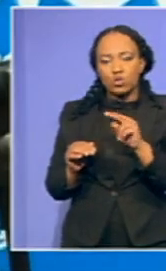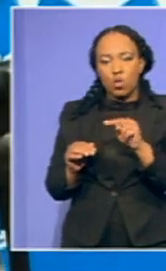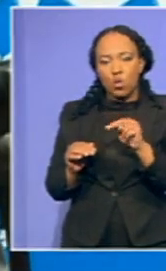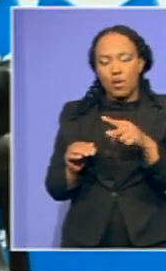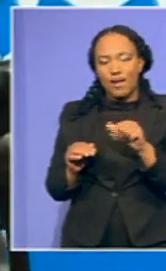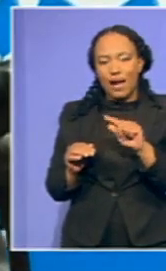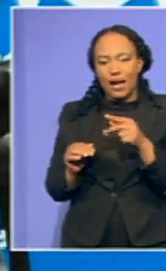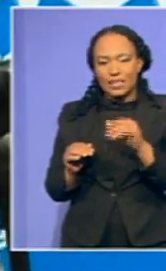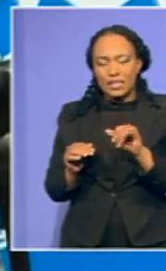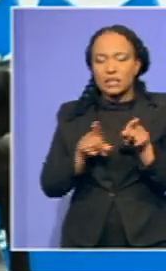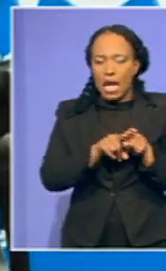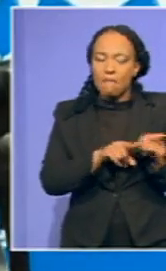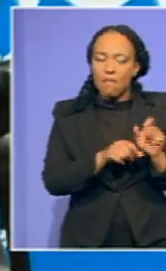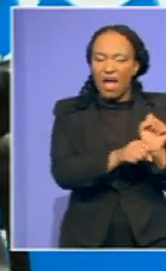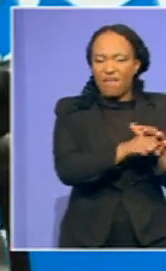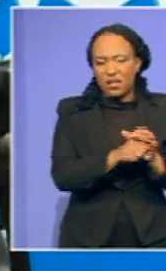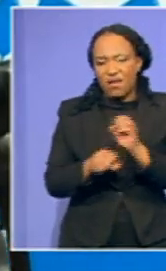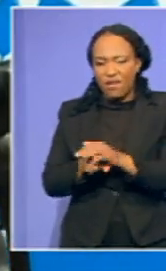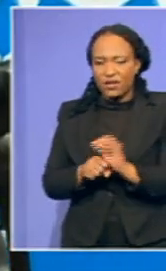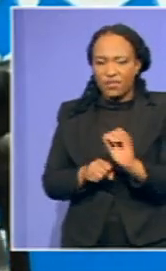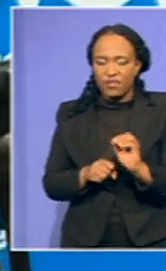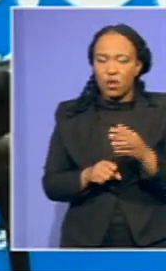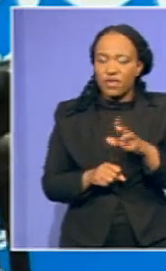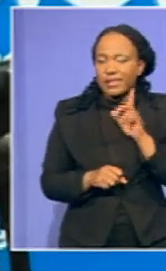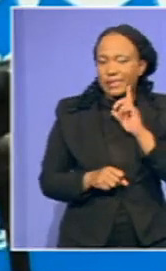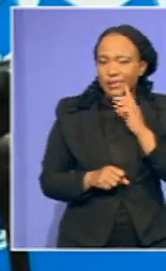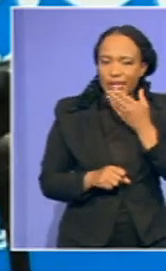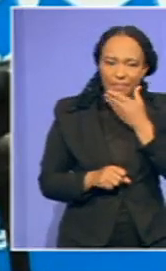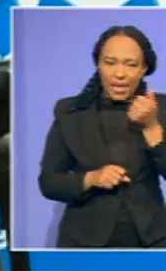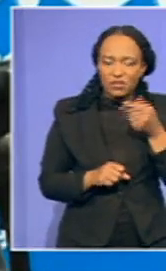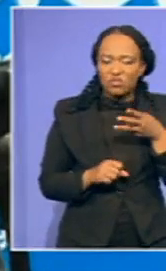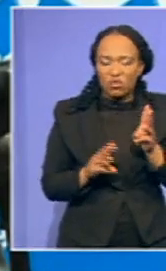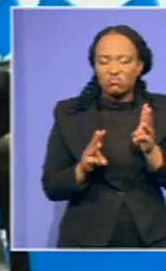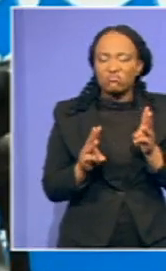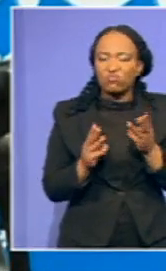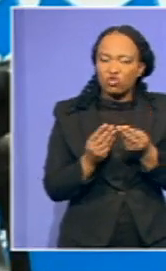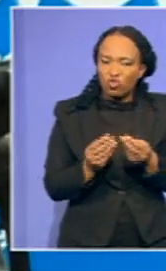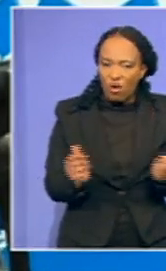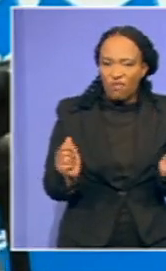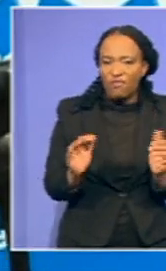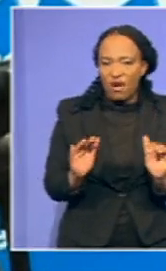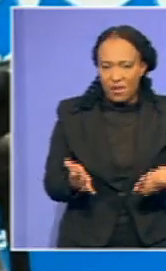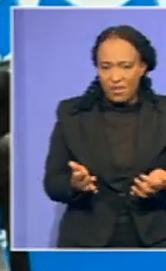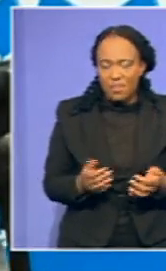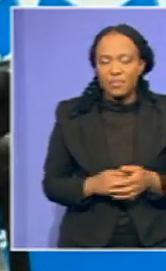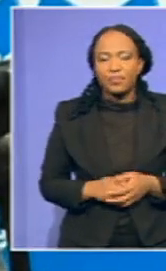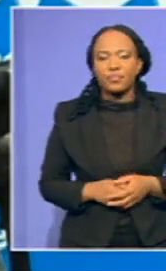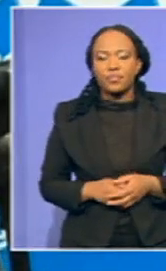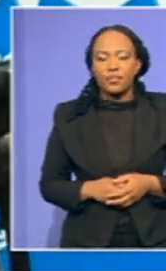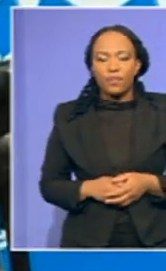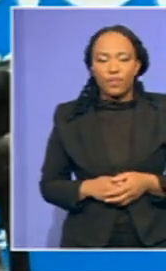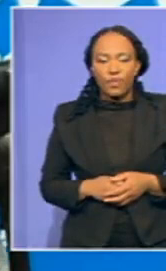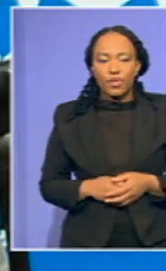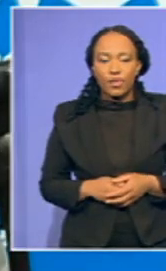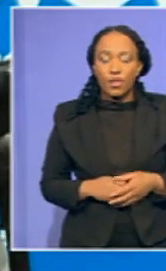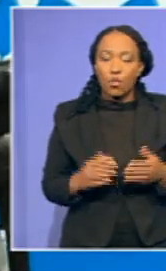at options of how best to deal with the situation together, ourselves and eThekwini. And we've looked at a